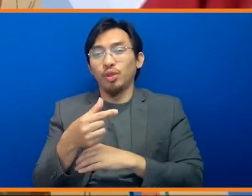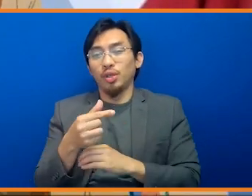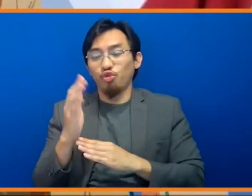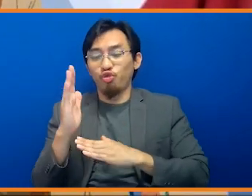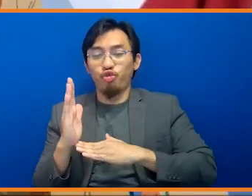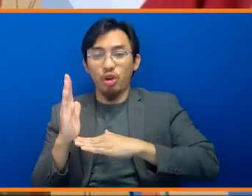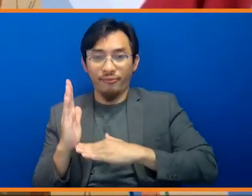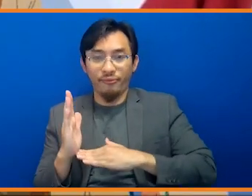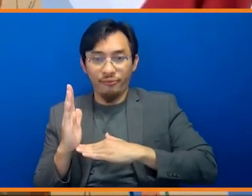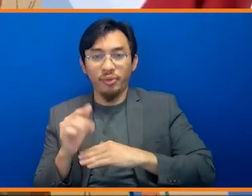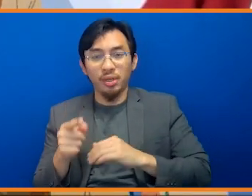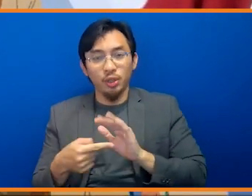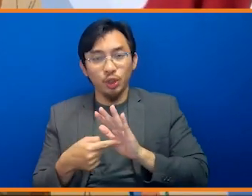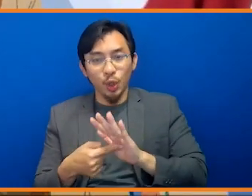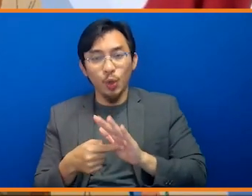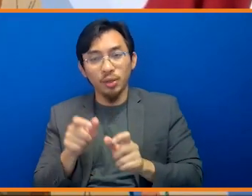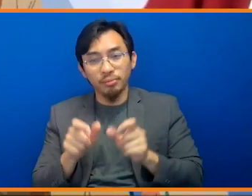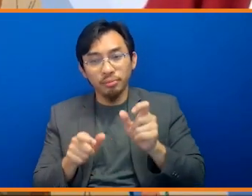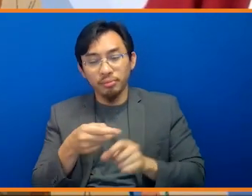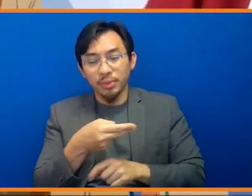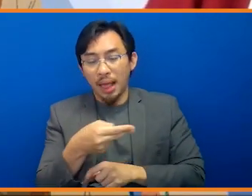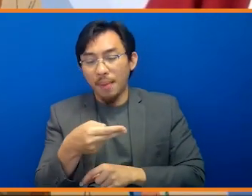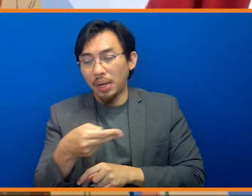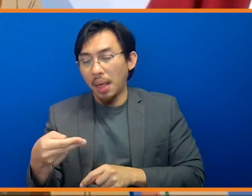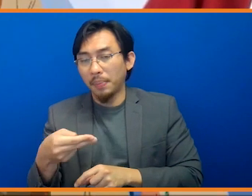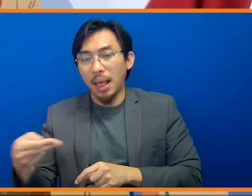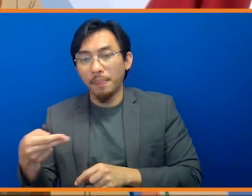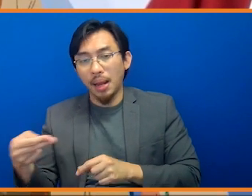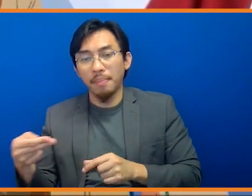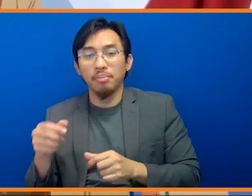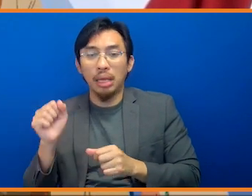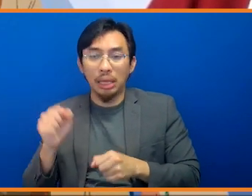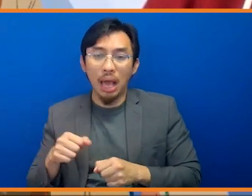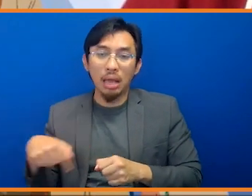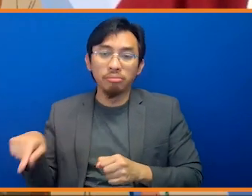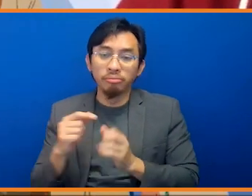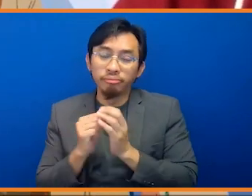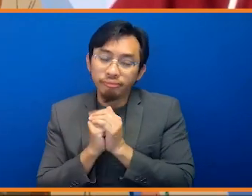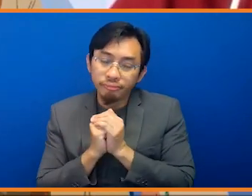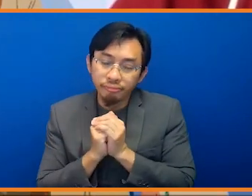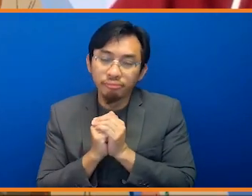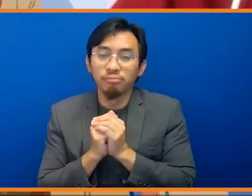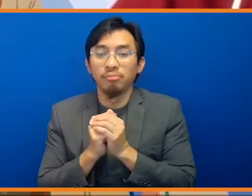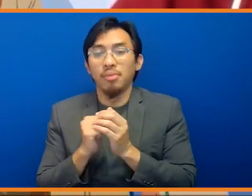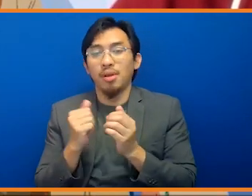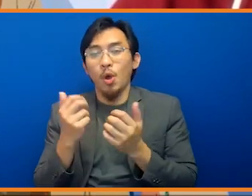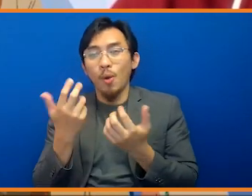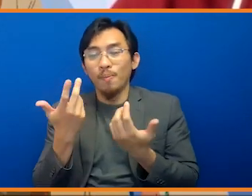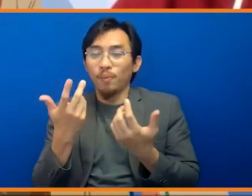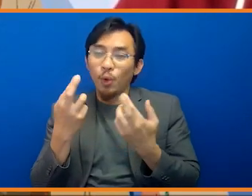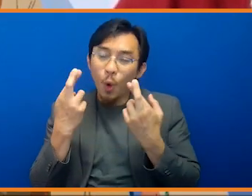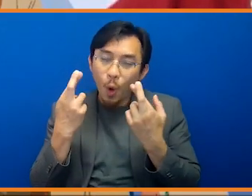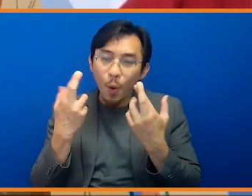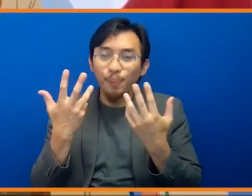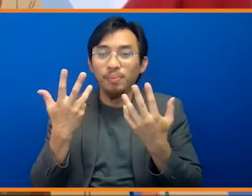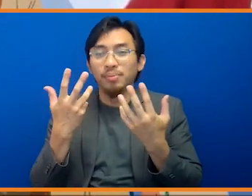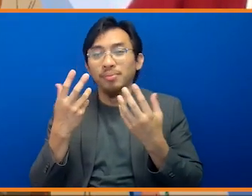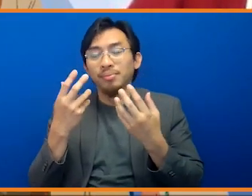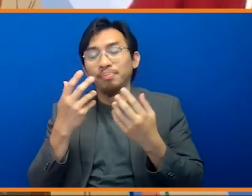can pray in the Chamber of Blessings. And then we also have the Bridge of Hope and Peace that